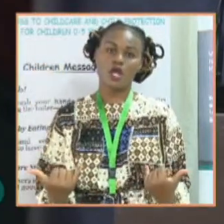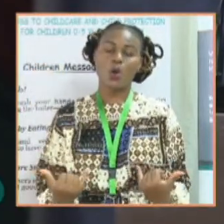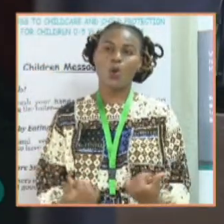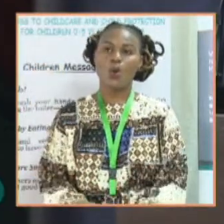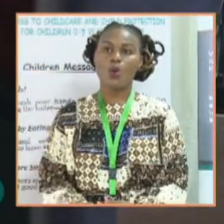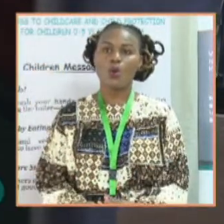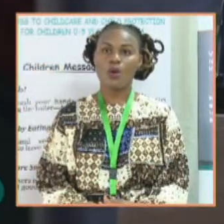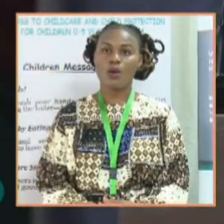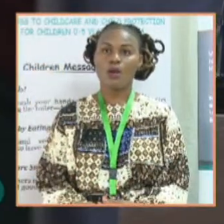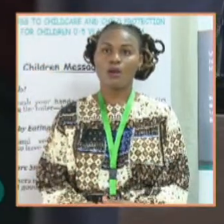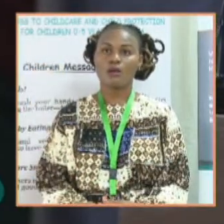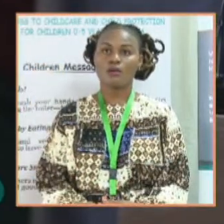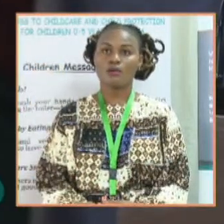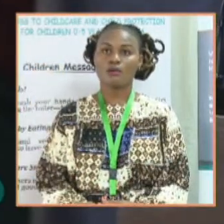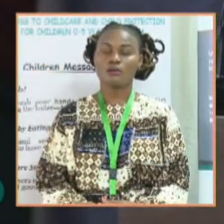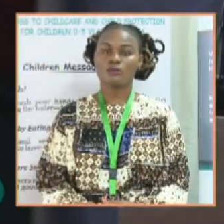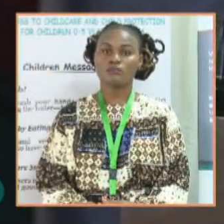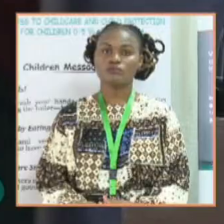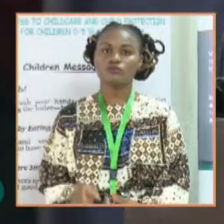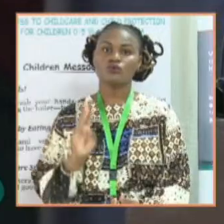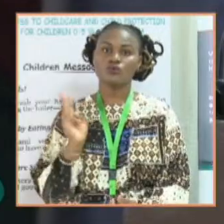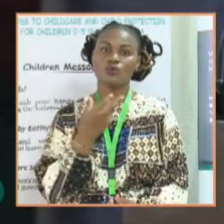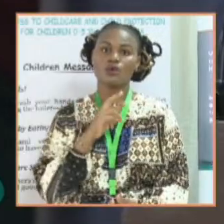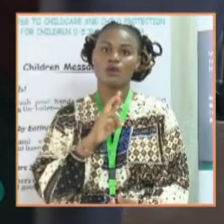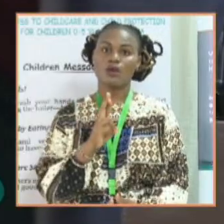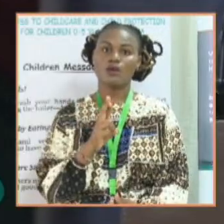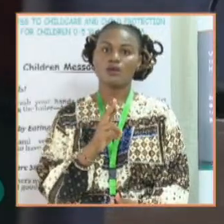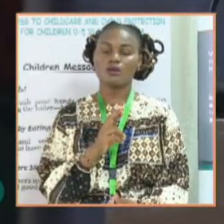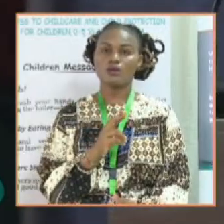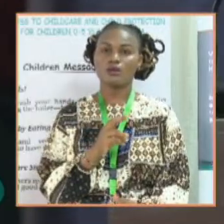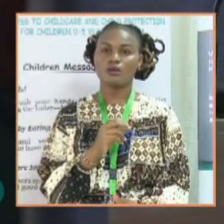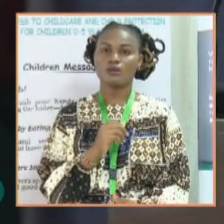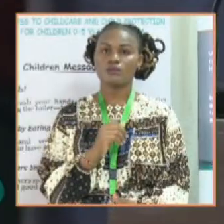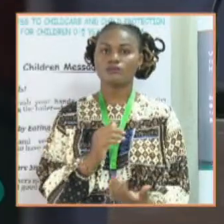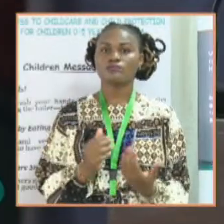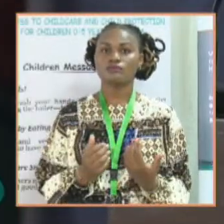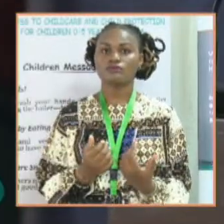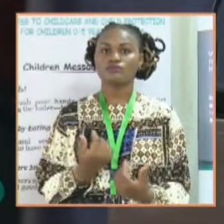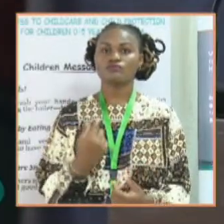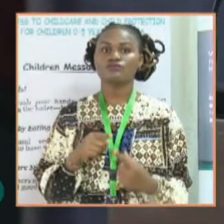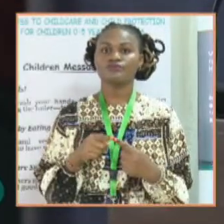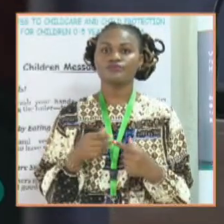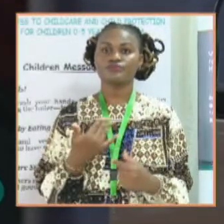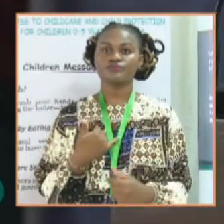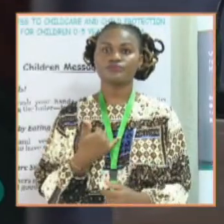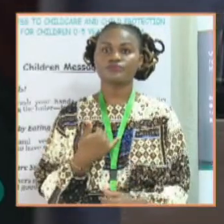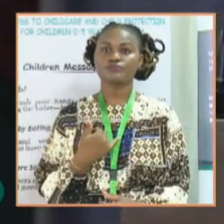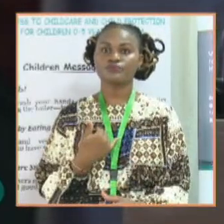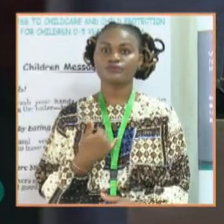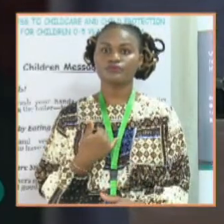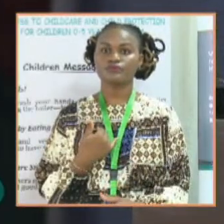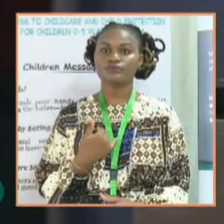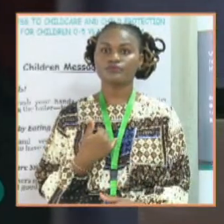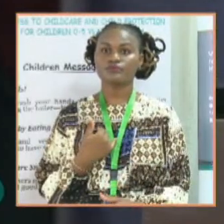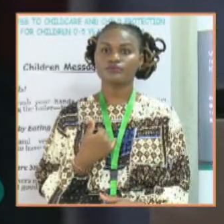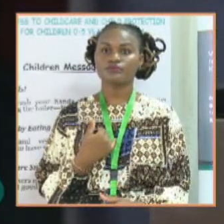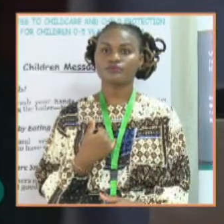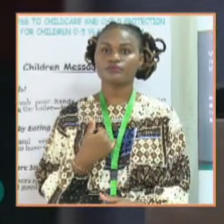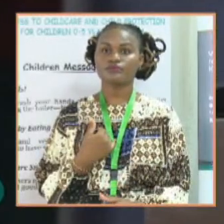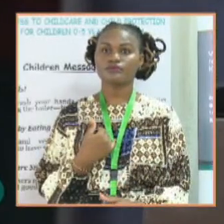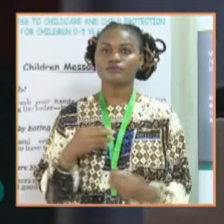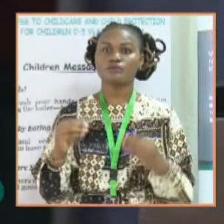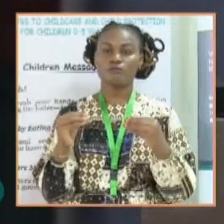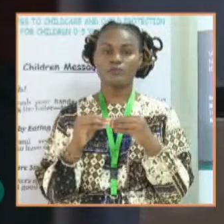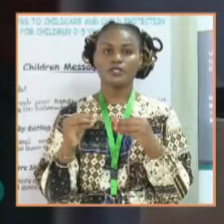our parallel session 1. And first, I'd like to introduce to you, for those ones who will be in breakout room 1